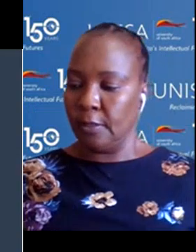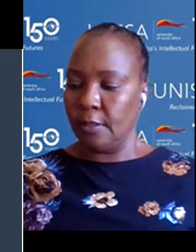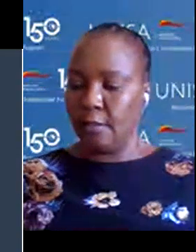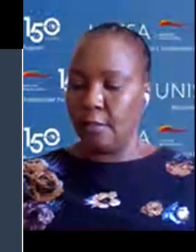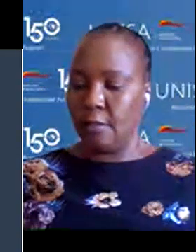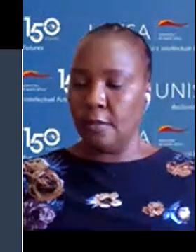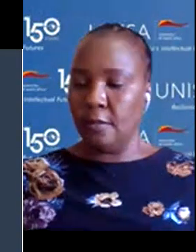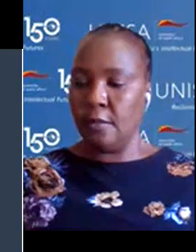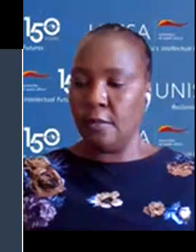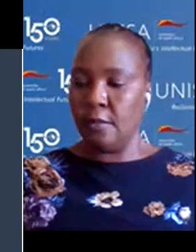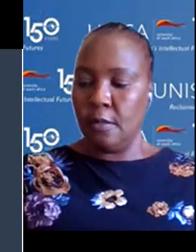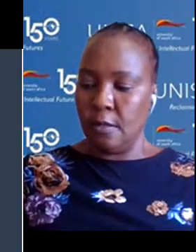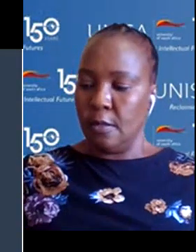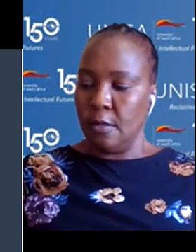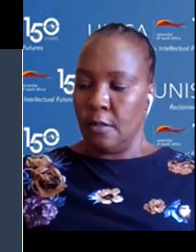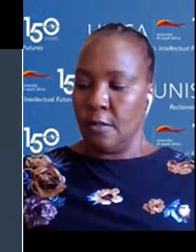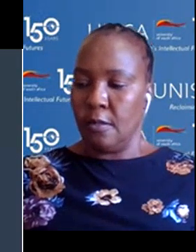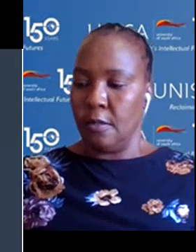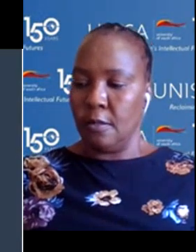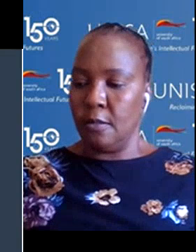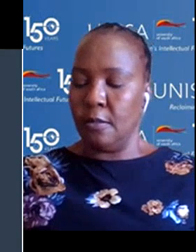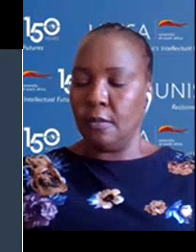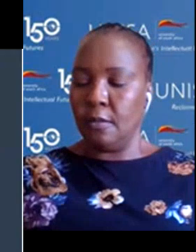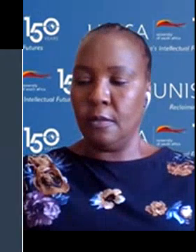Don't see a lot of responses.